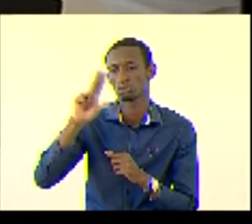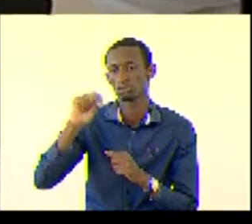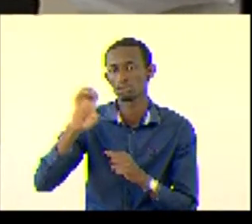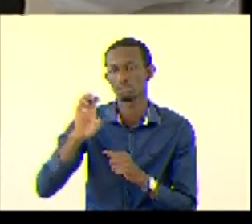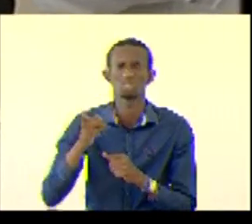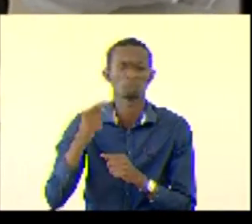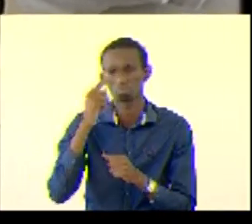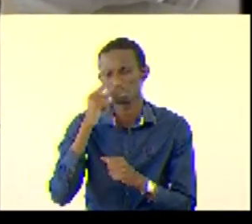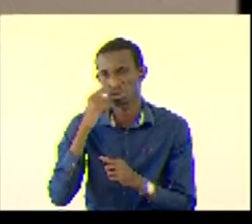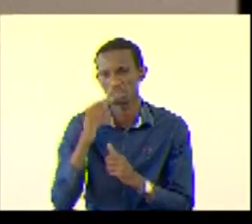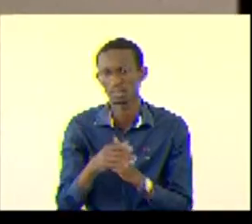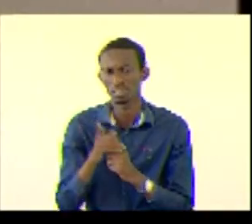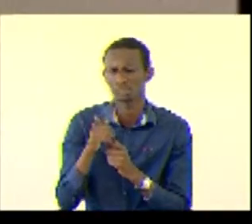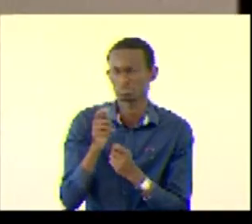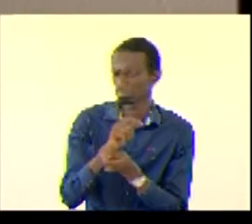that increases